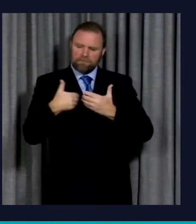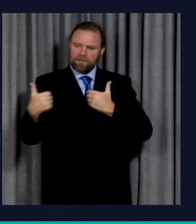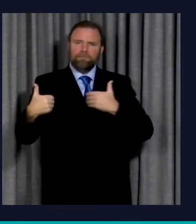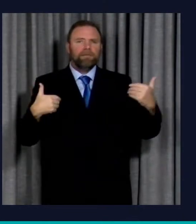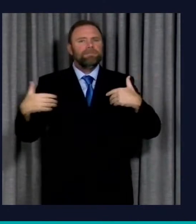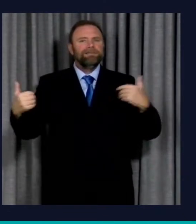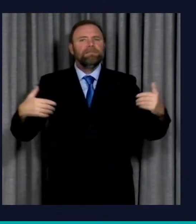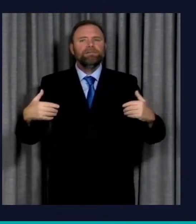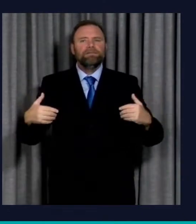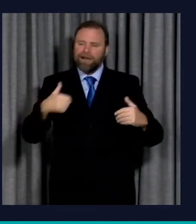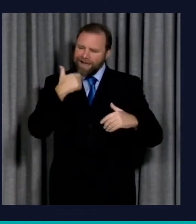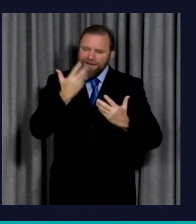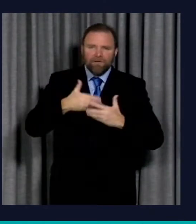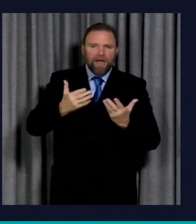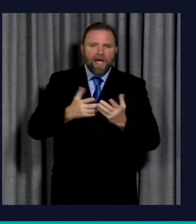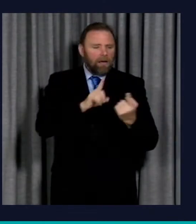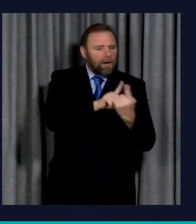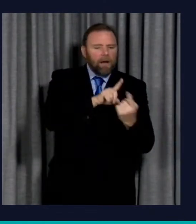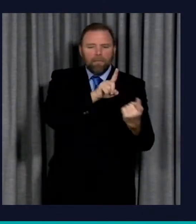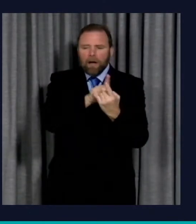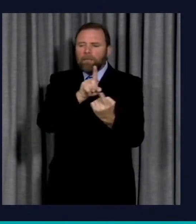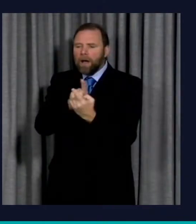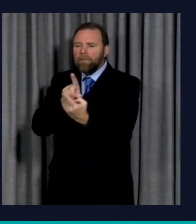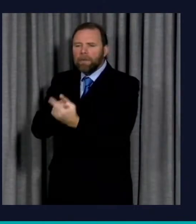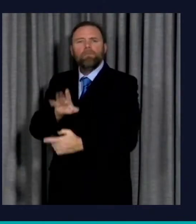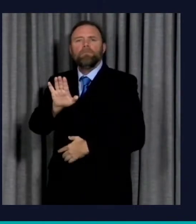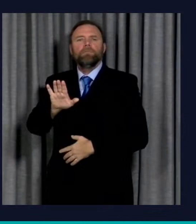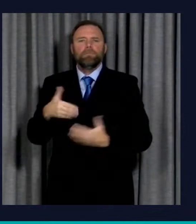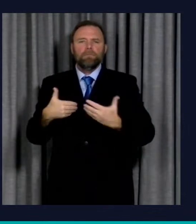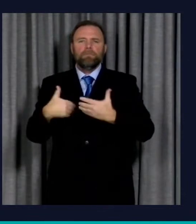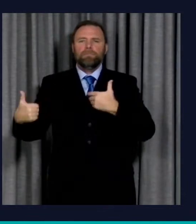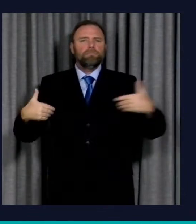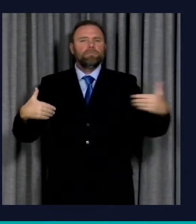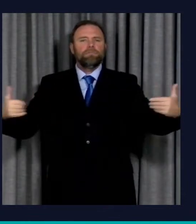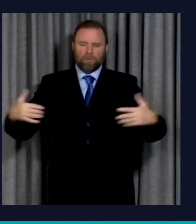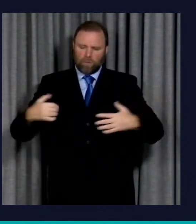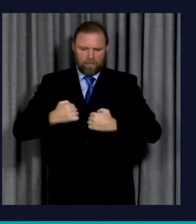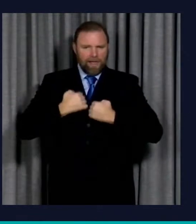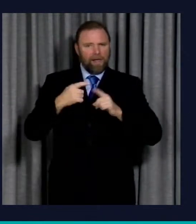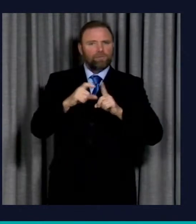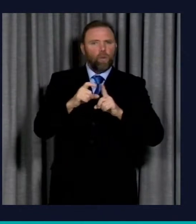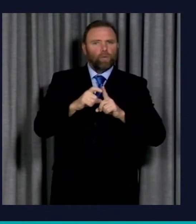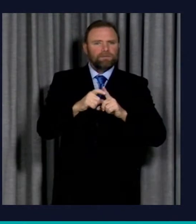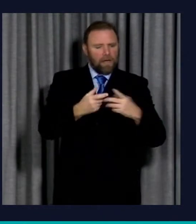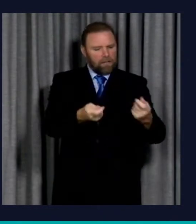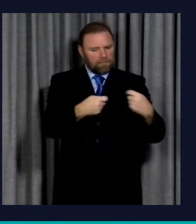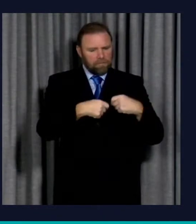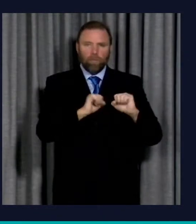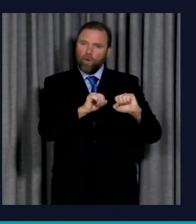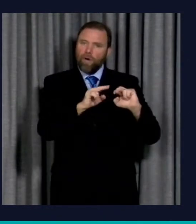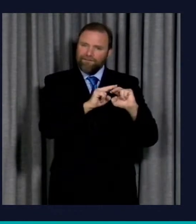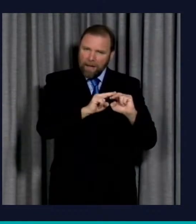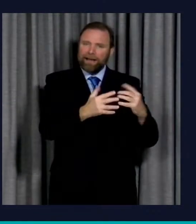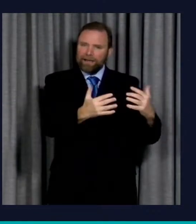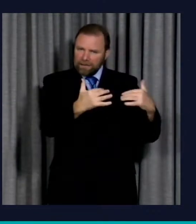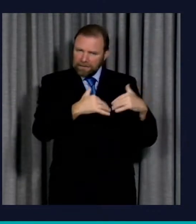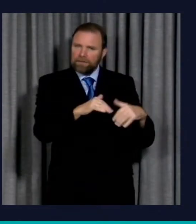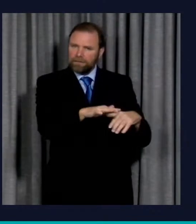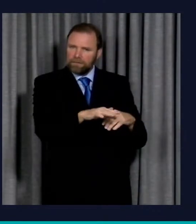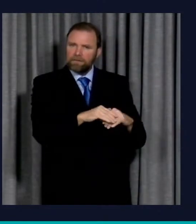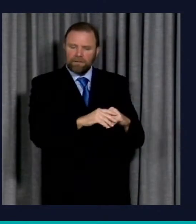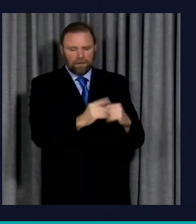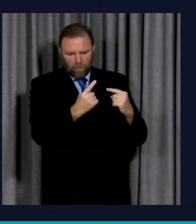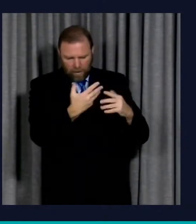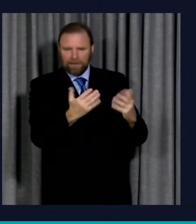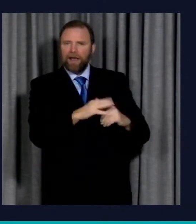space that out over the Christmas period. You know, my own daughter will be coming with her family to see us, and they'll